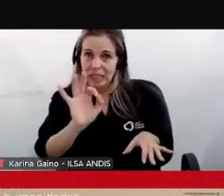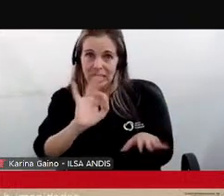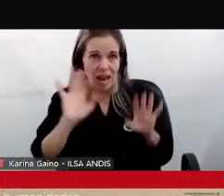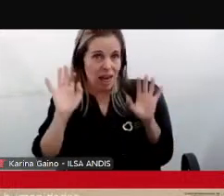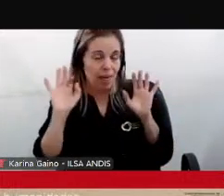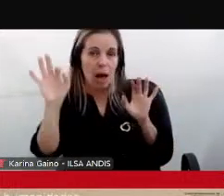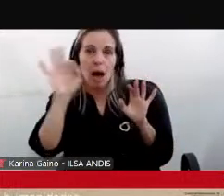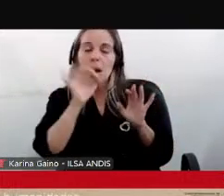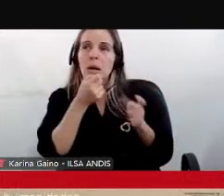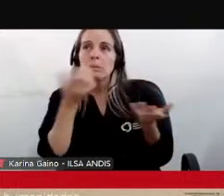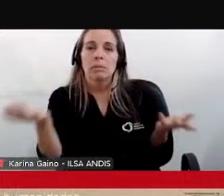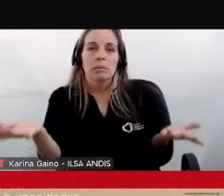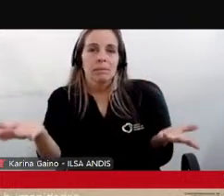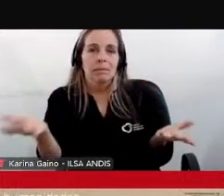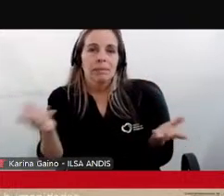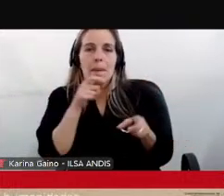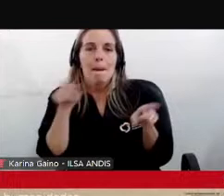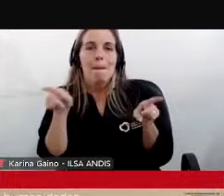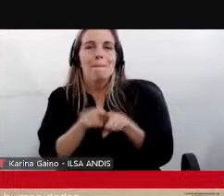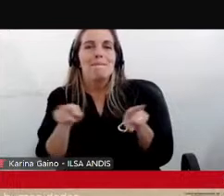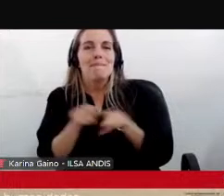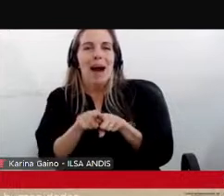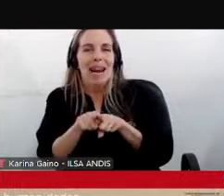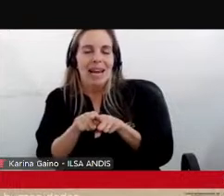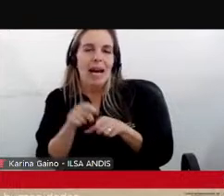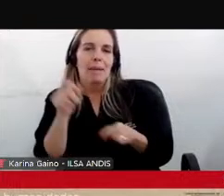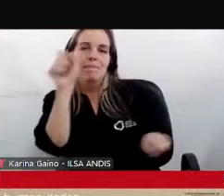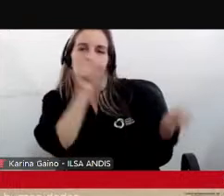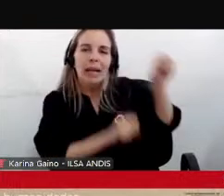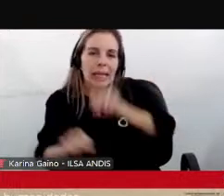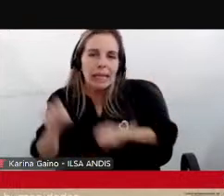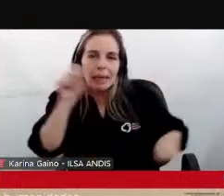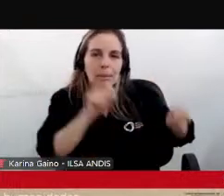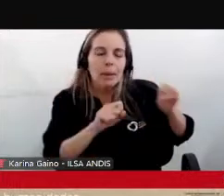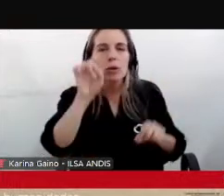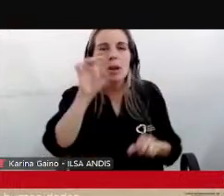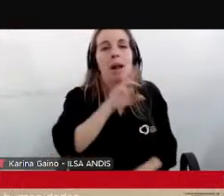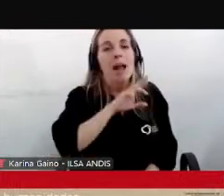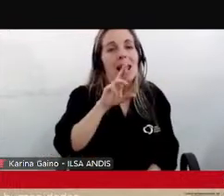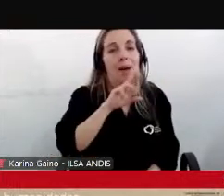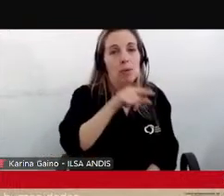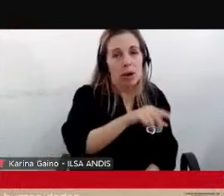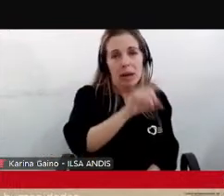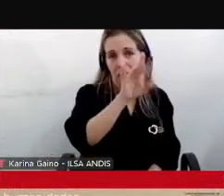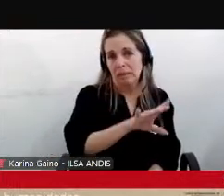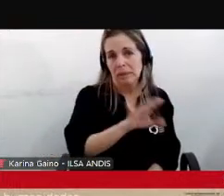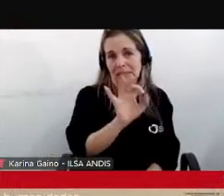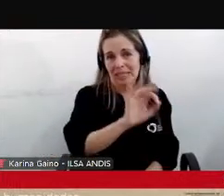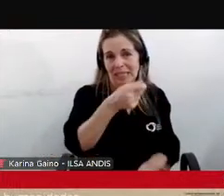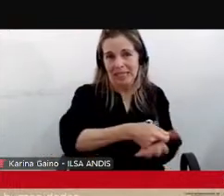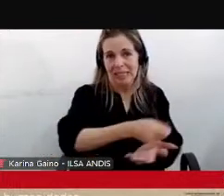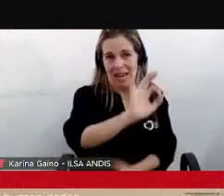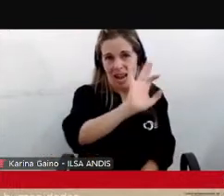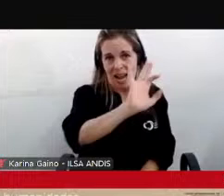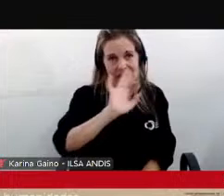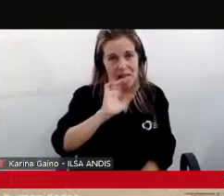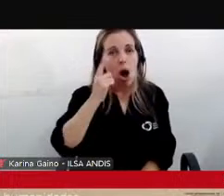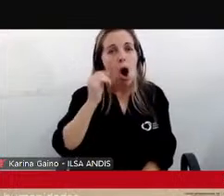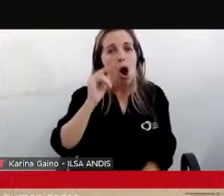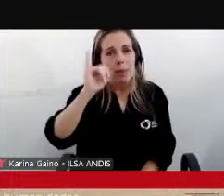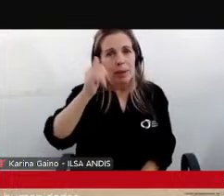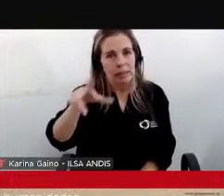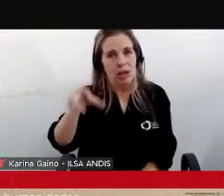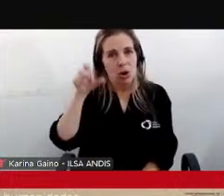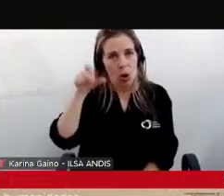man receives all the compensation. And this leads to gender imbalances and can also make it difficult for women, for example, to flee from situations of